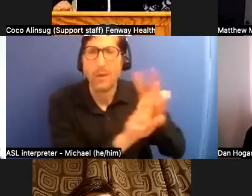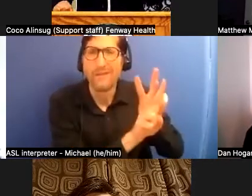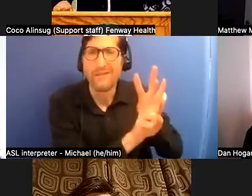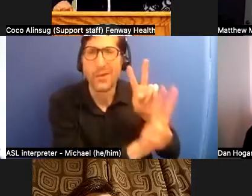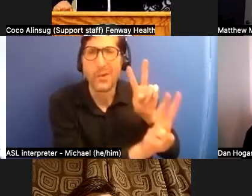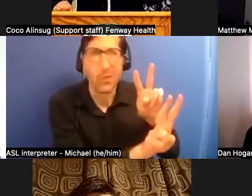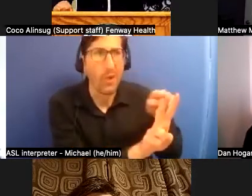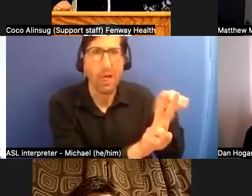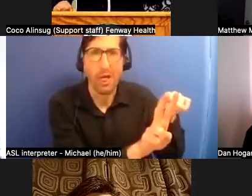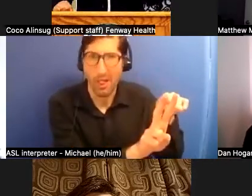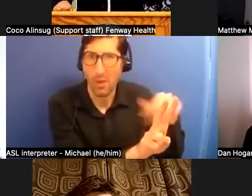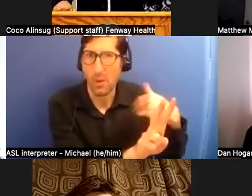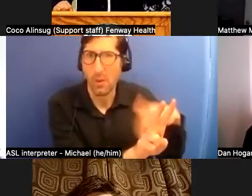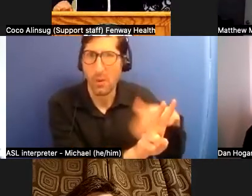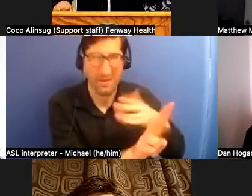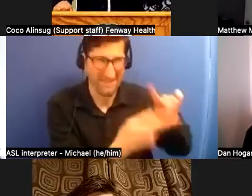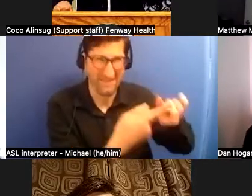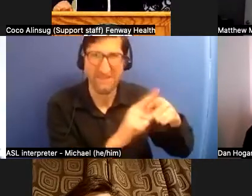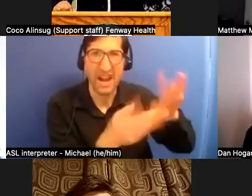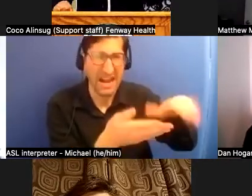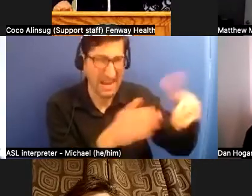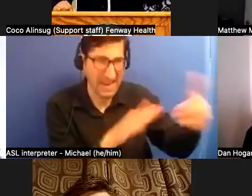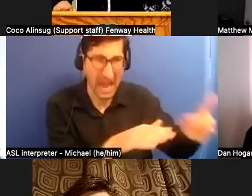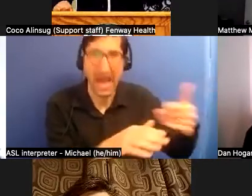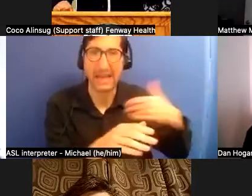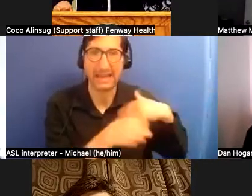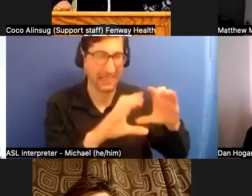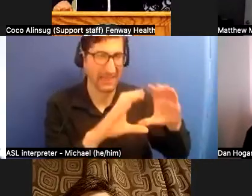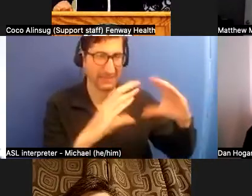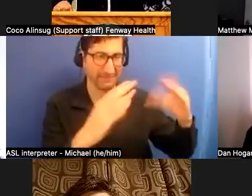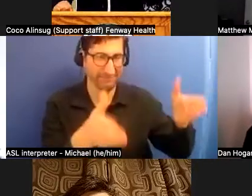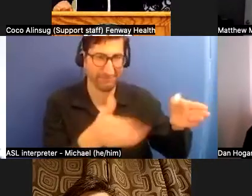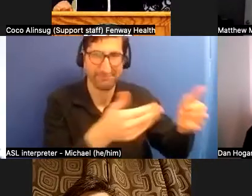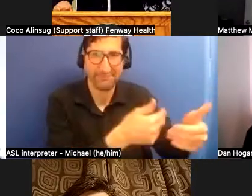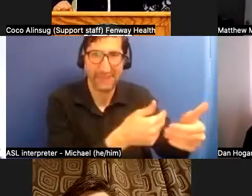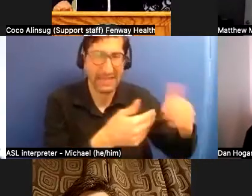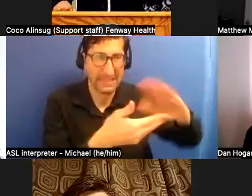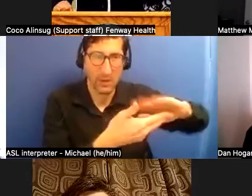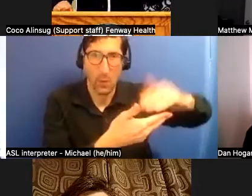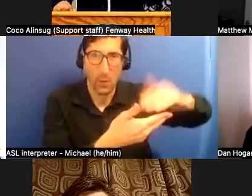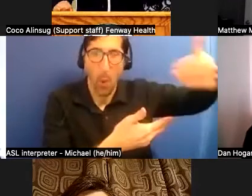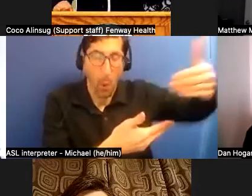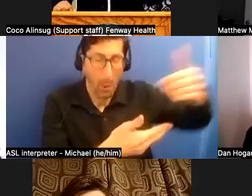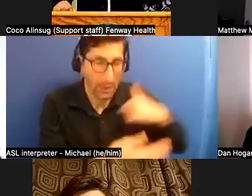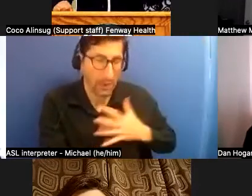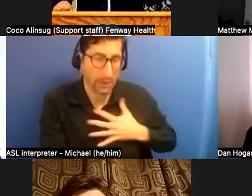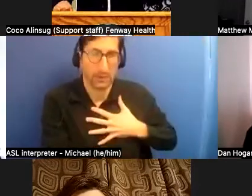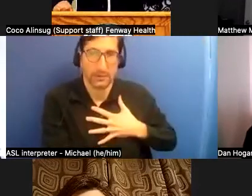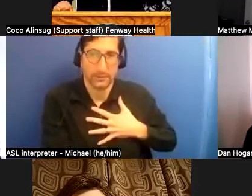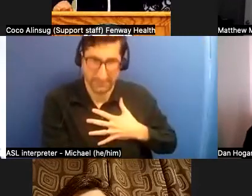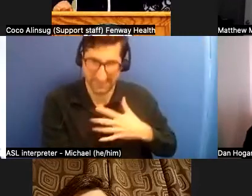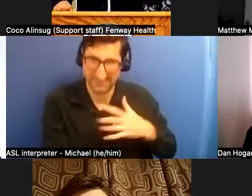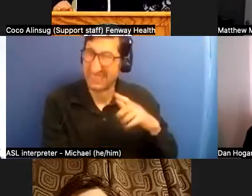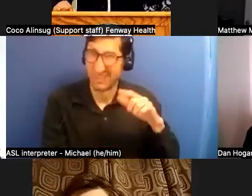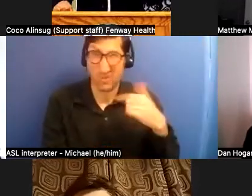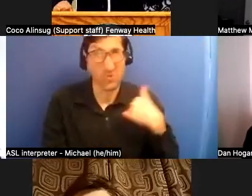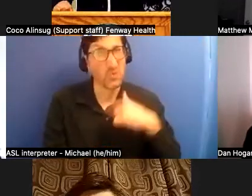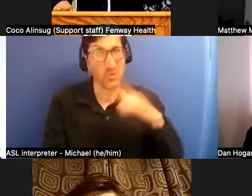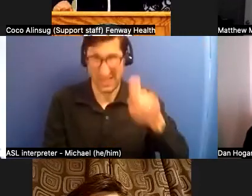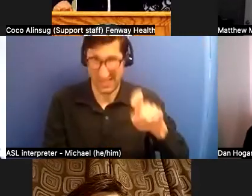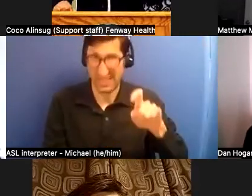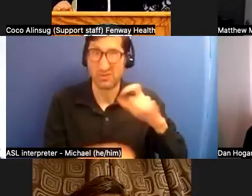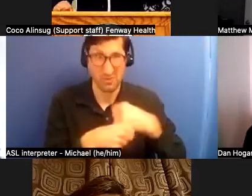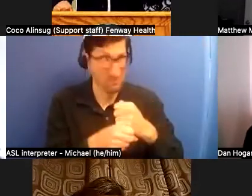away, and I'm just, like, the time for this is over for debate. Like, it needs to happen now is how I feel. Thank